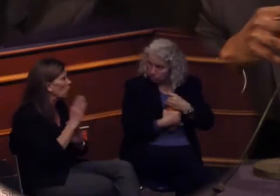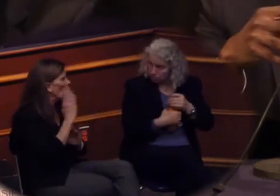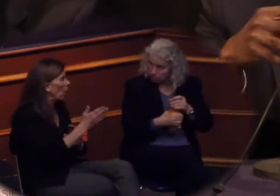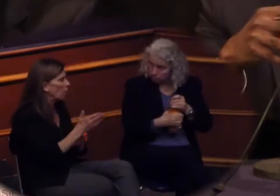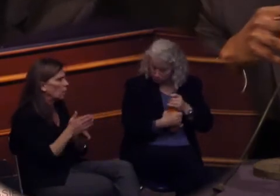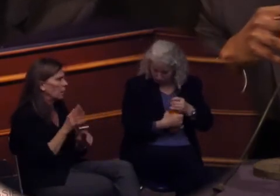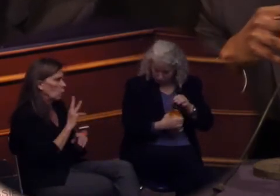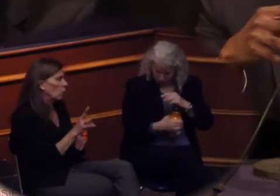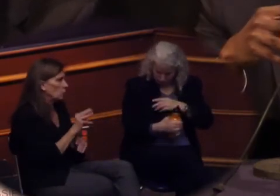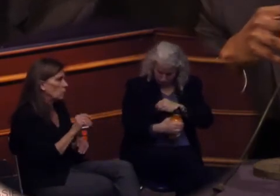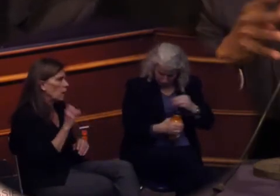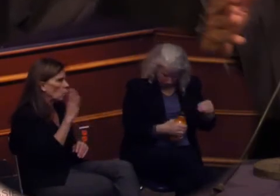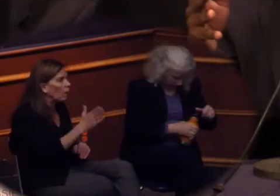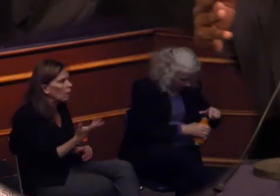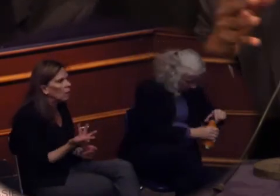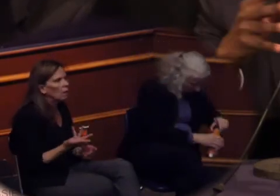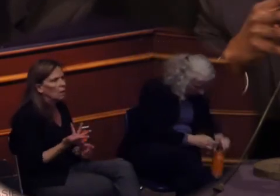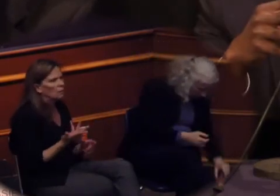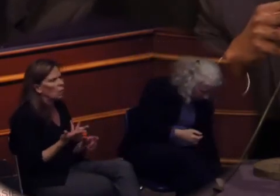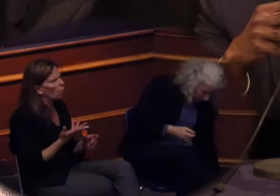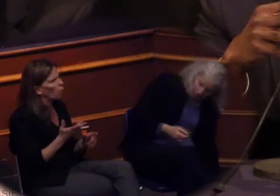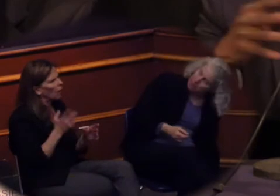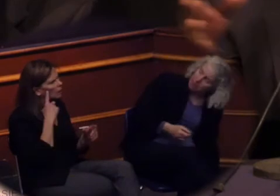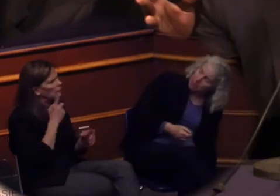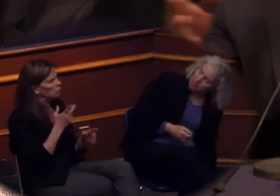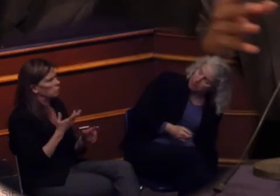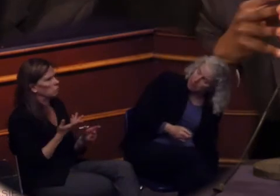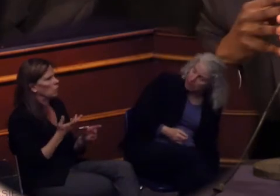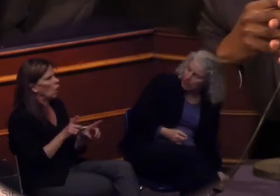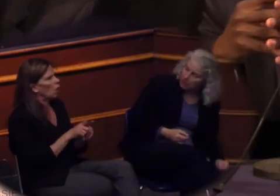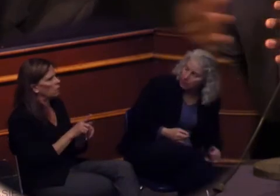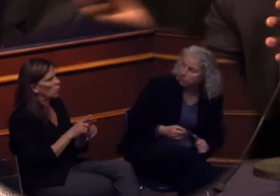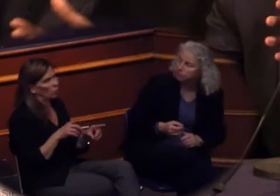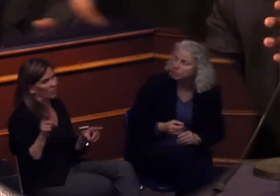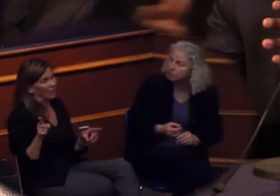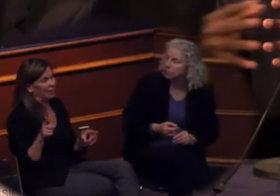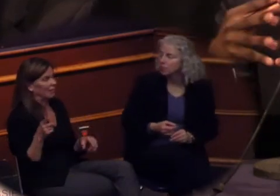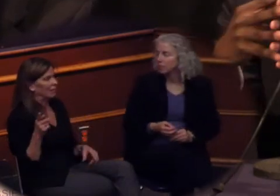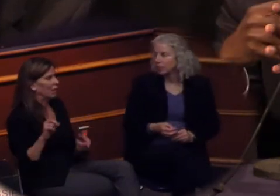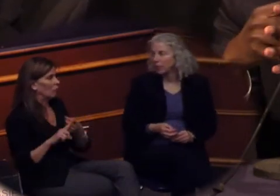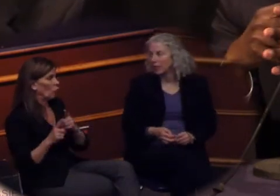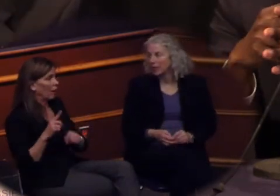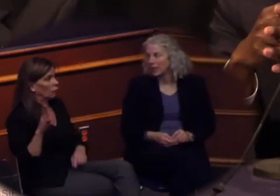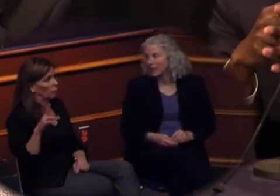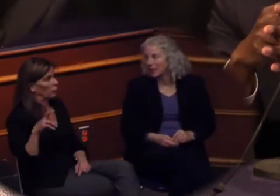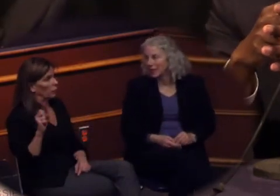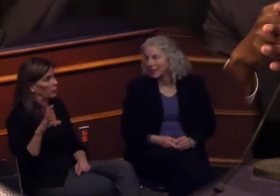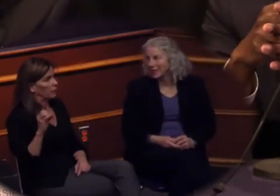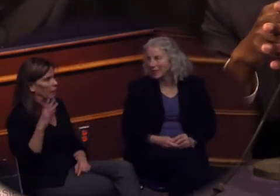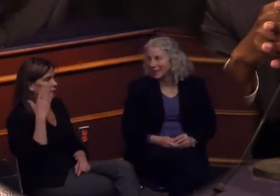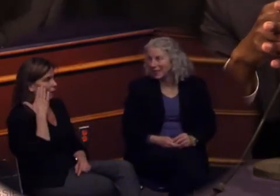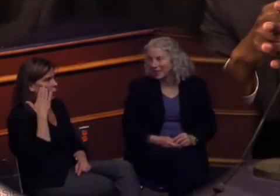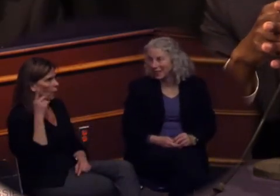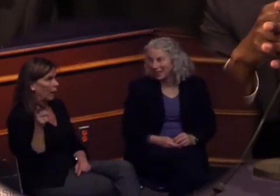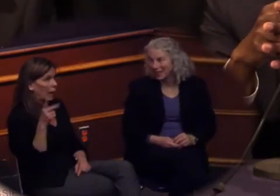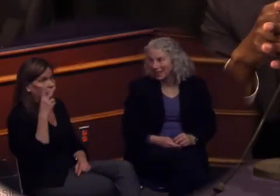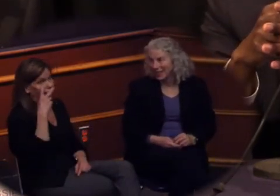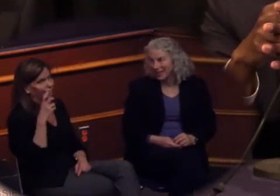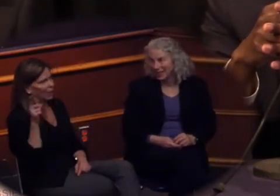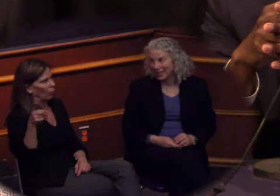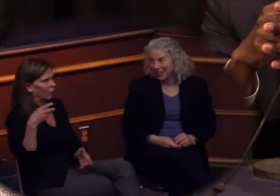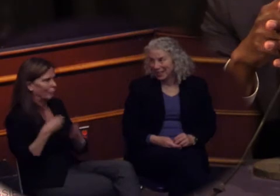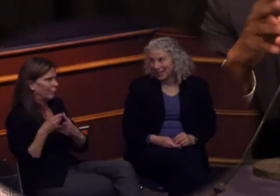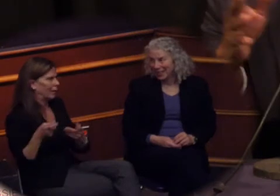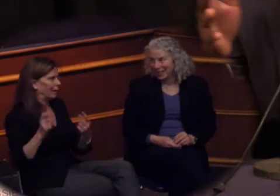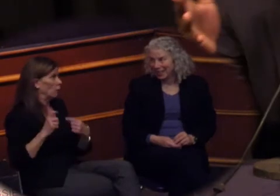part of the state. I think it would be fair to say that our friend from the bus company isn't going to give any of us money because of our